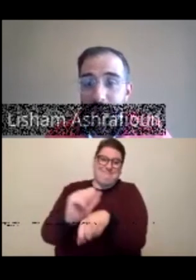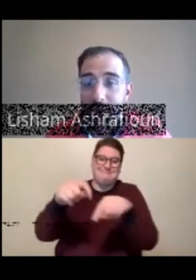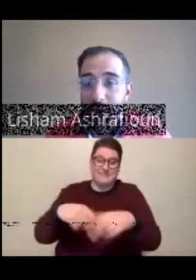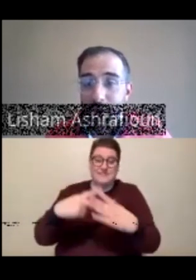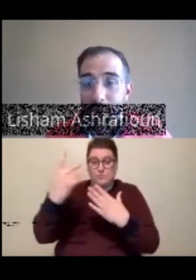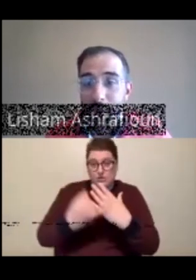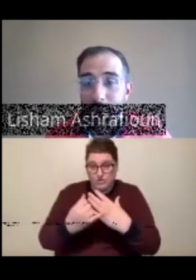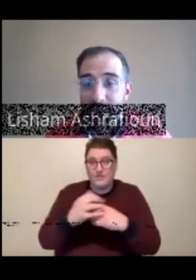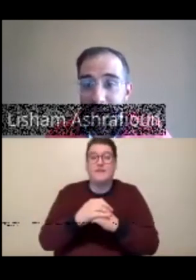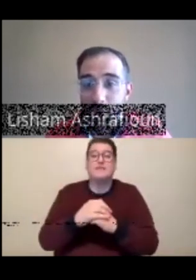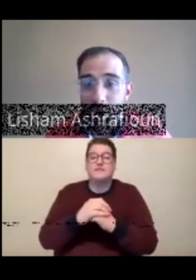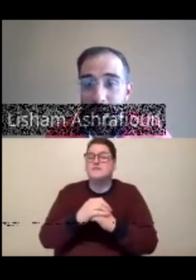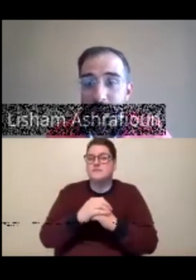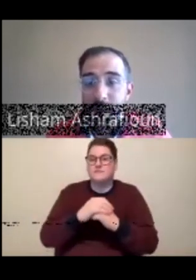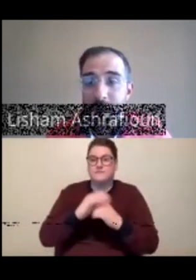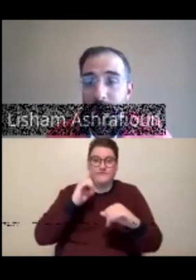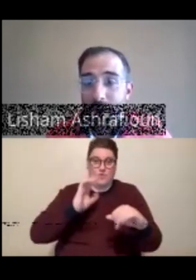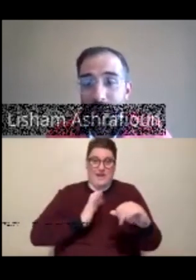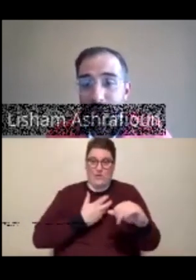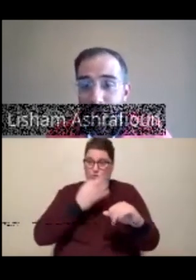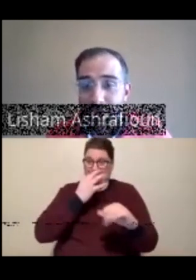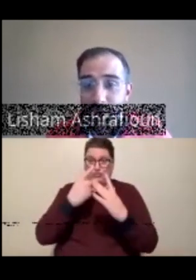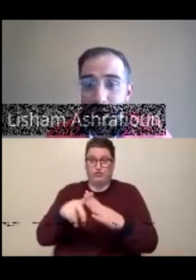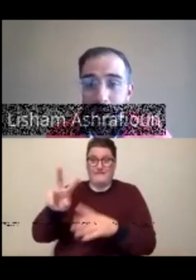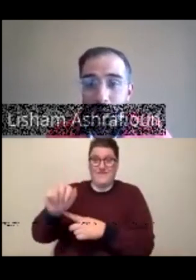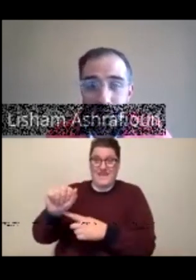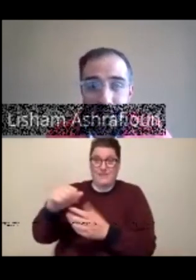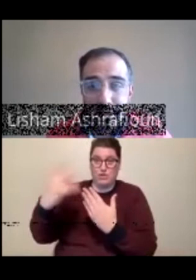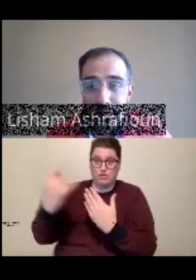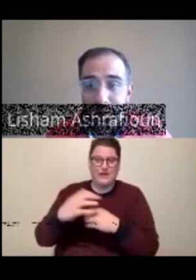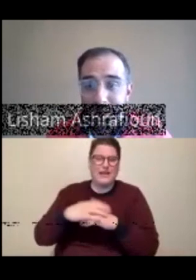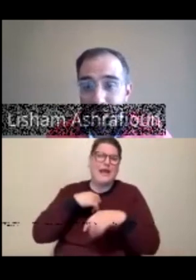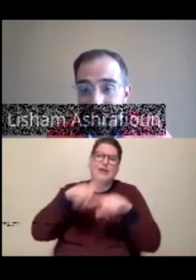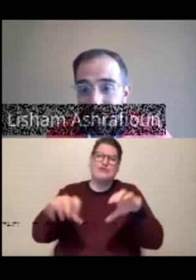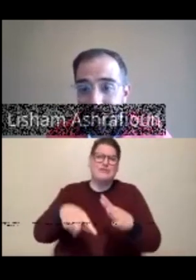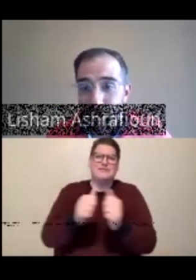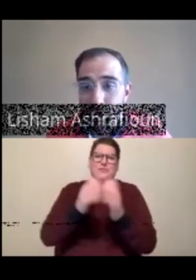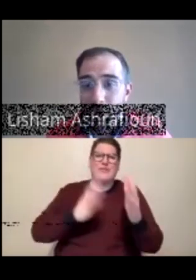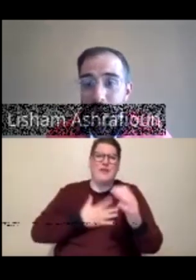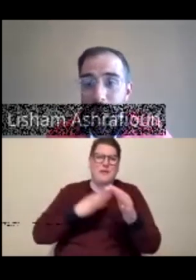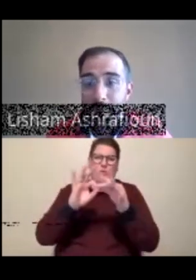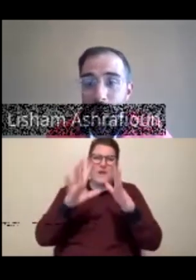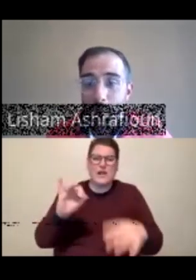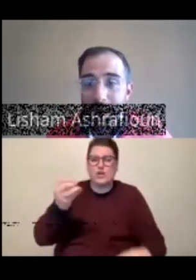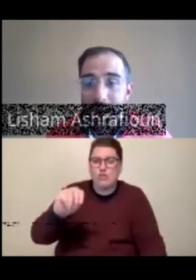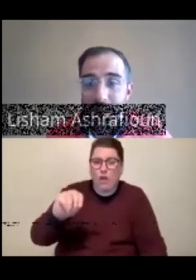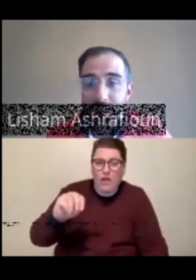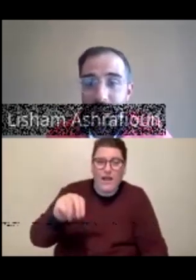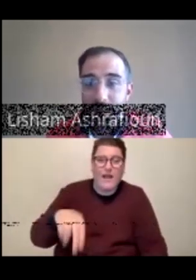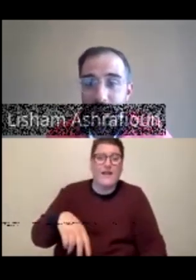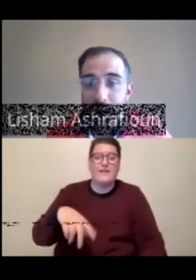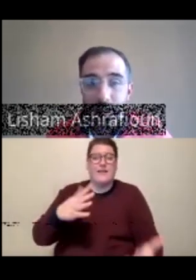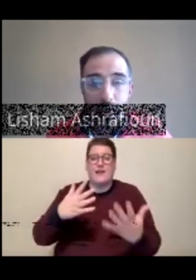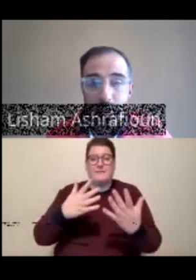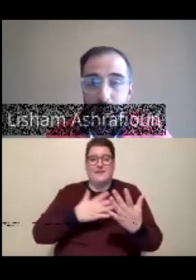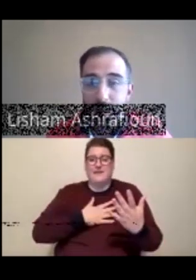and our upcoming VA one. I couldn't do this without my coordinator, John, who, in my head is like